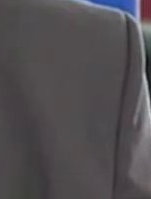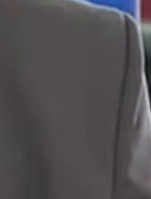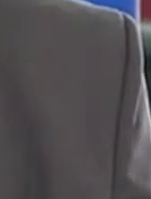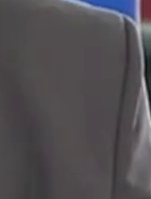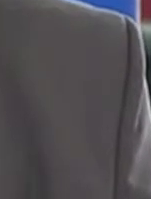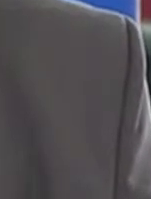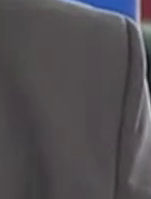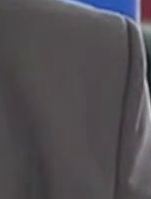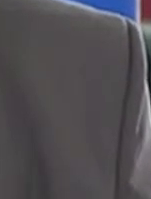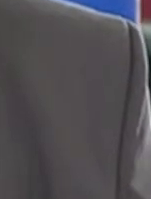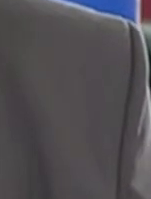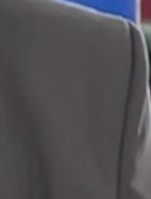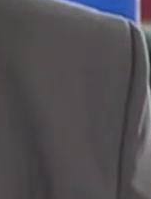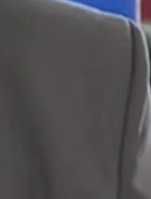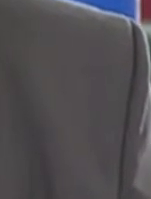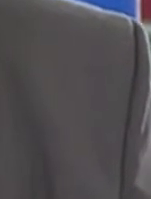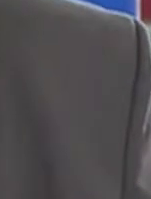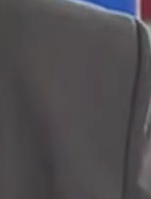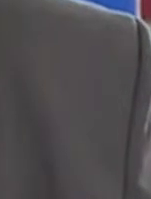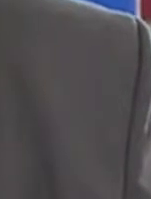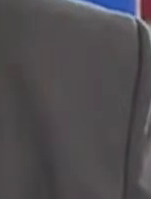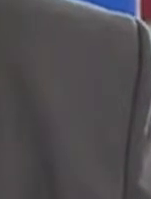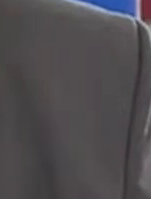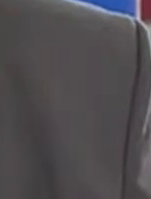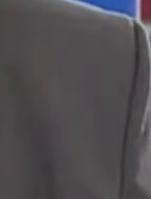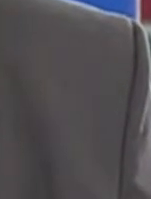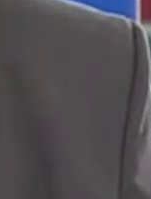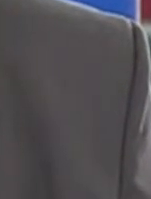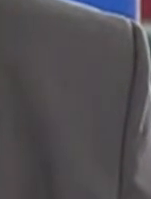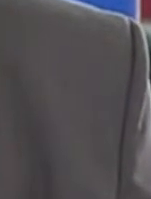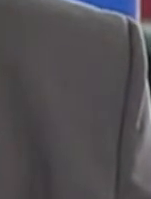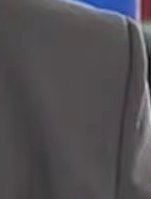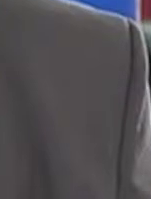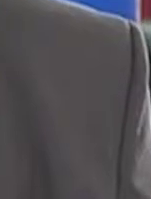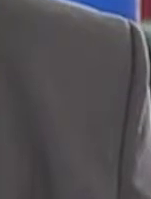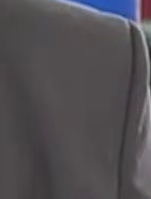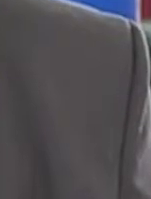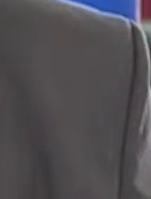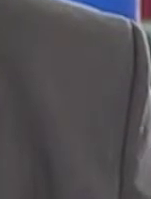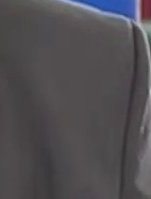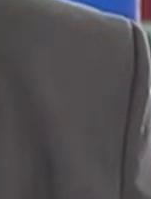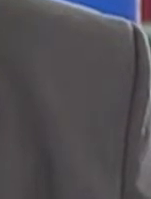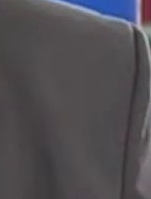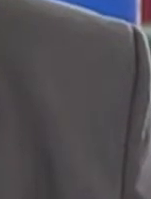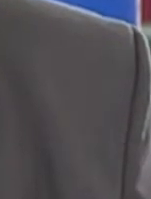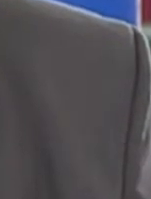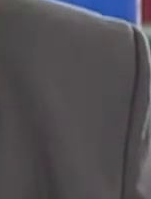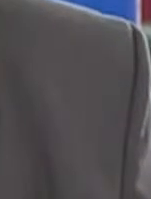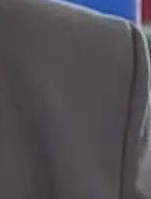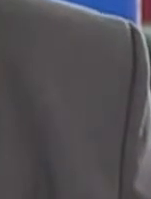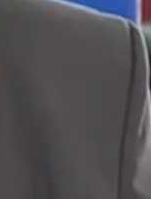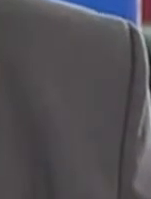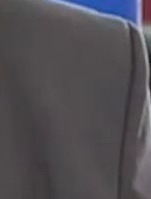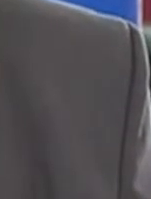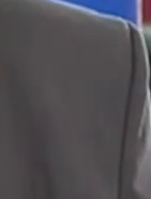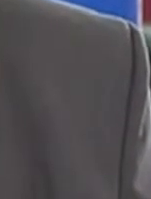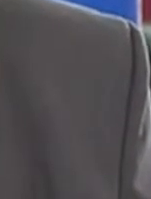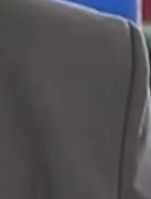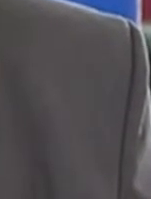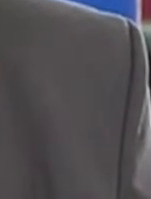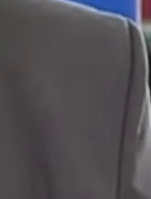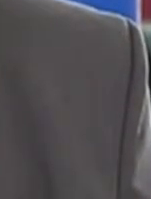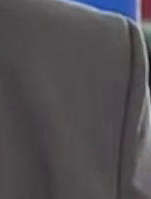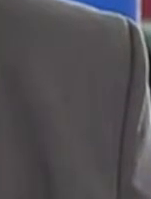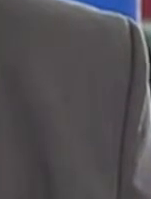for bringing these lectures. As a council, we are deeply committed to supporting the management in delivering on